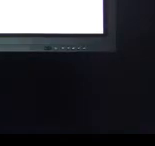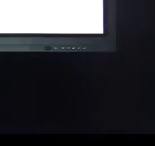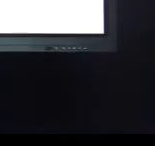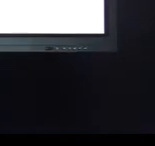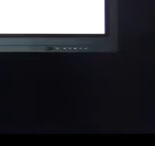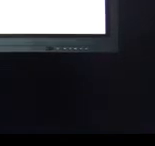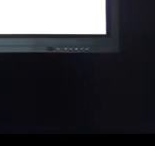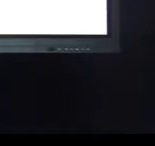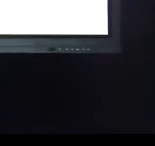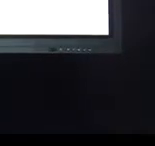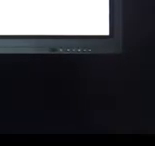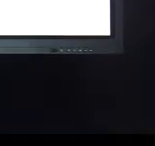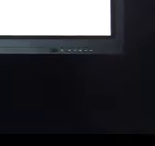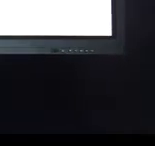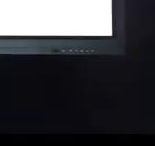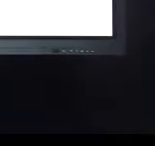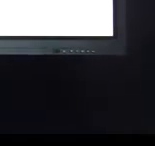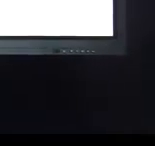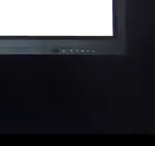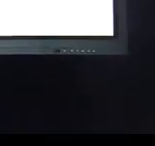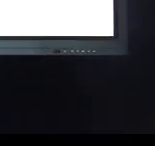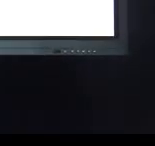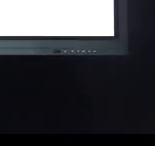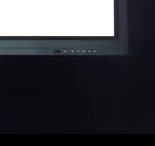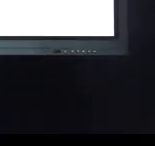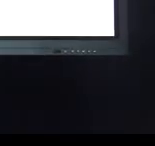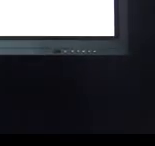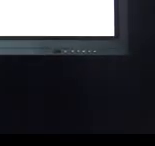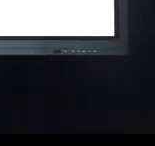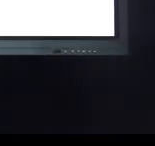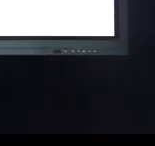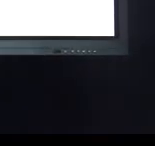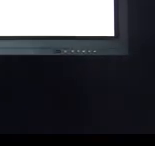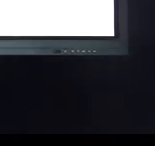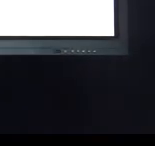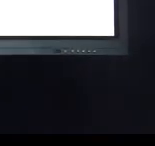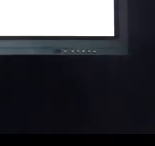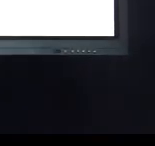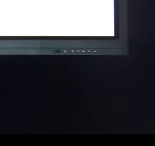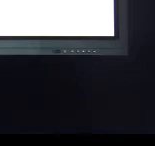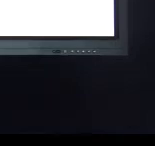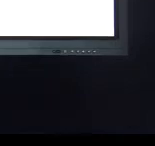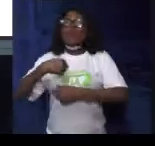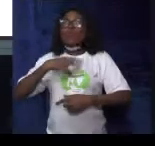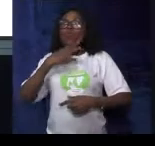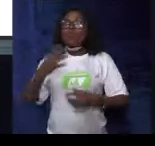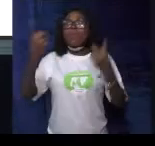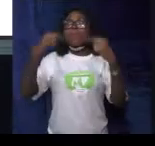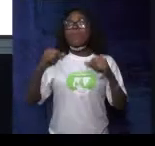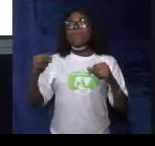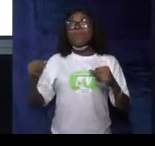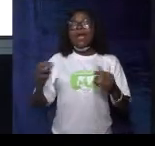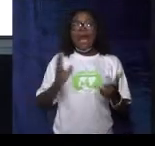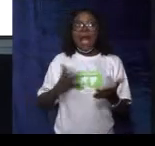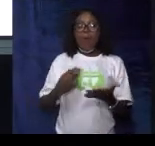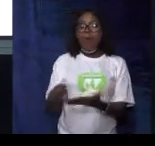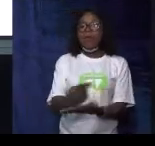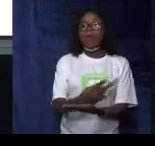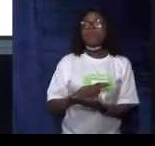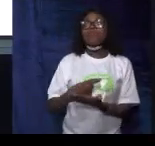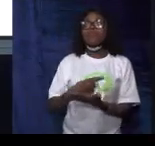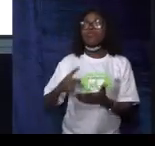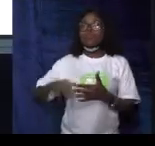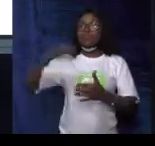Hello children, you are welcome to this segment of the program, The Classroom in Your Home. Today we will bring our